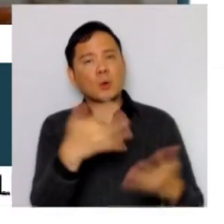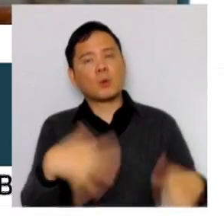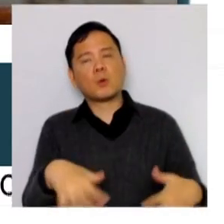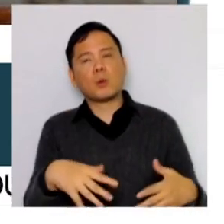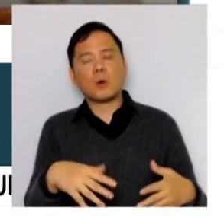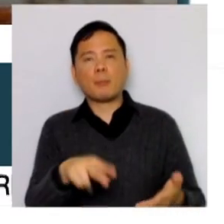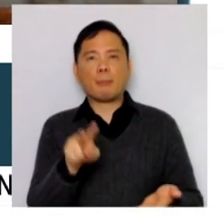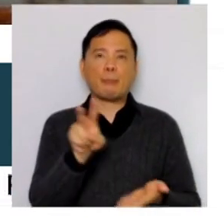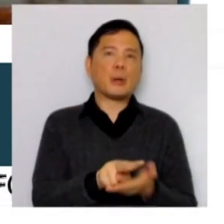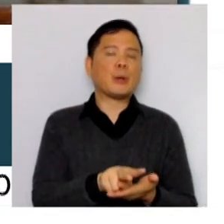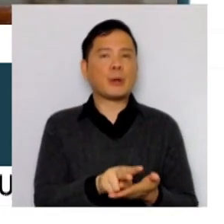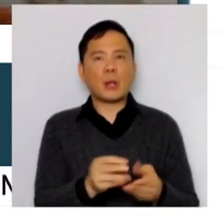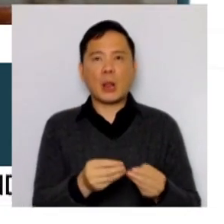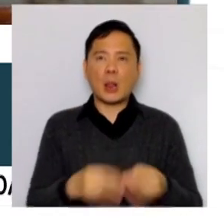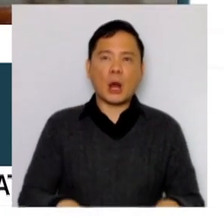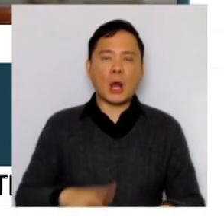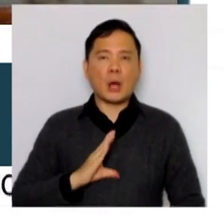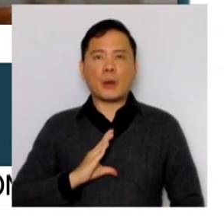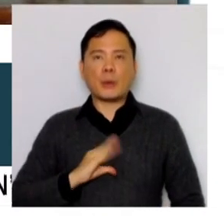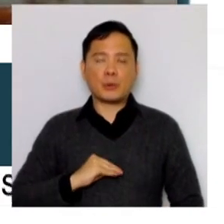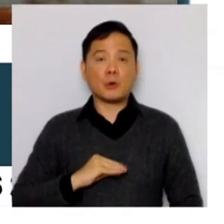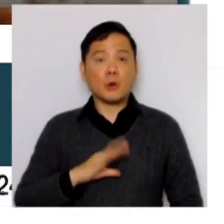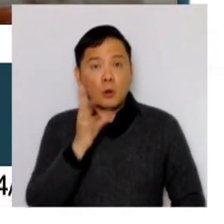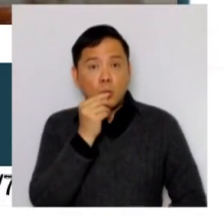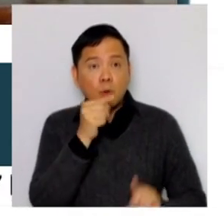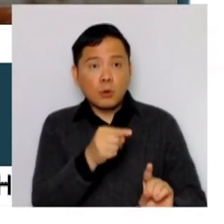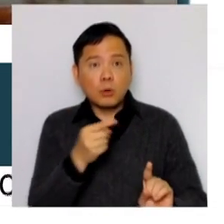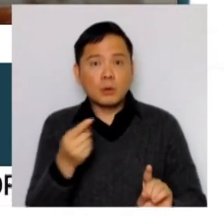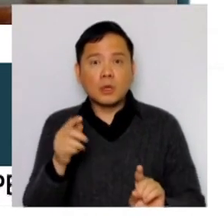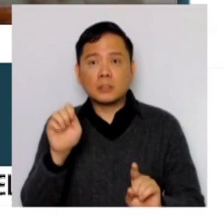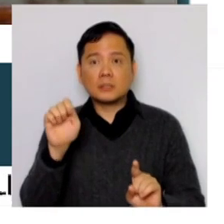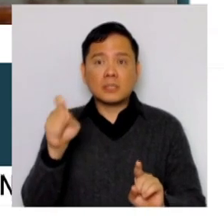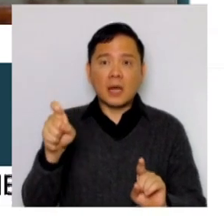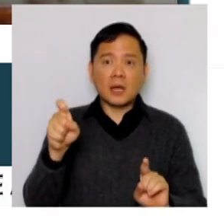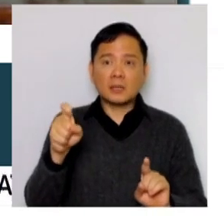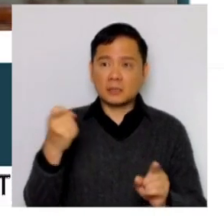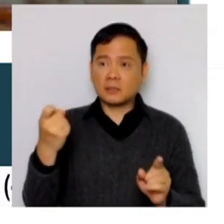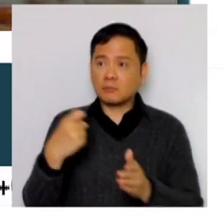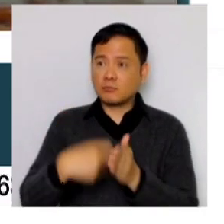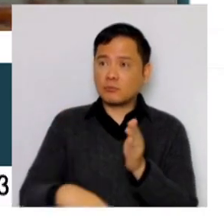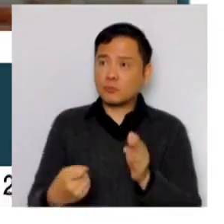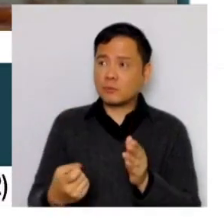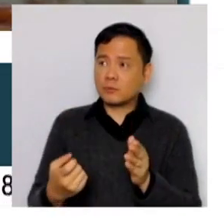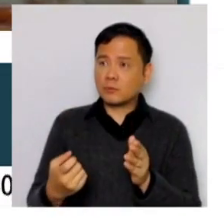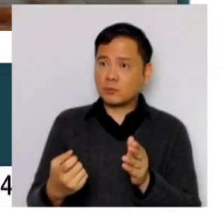The major beneficiaries of the oil tax cut are the rich and the private car owners.